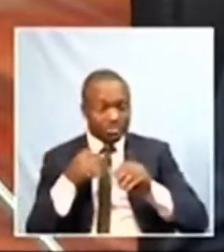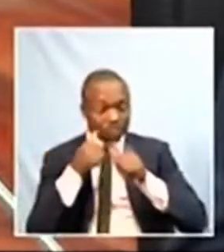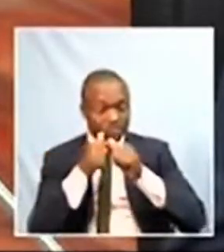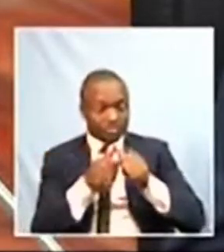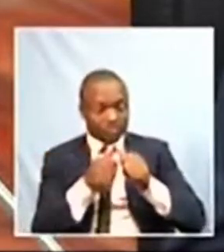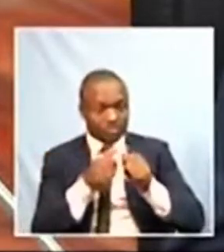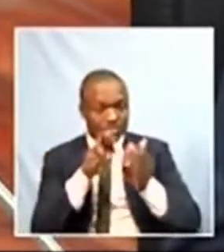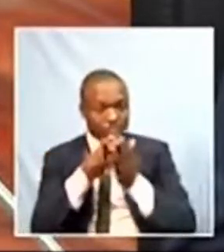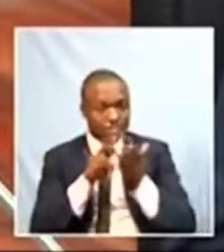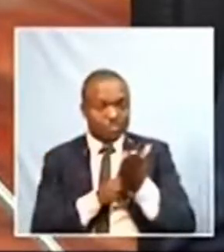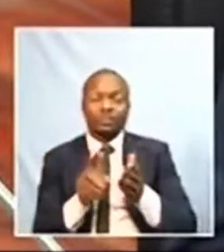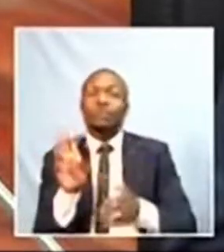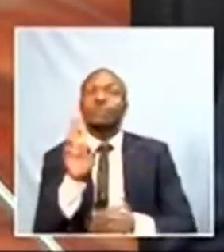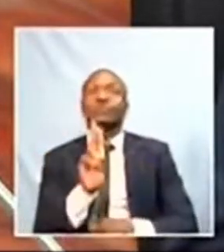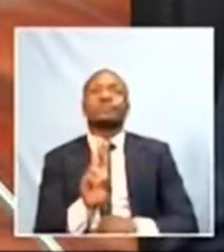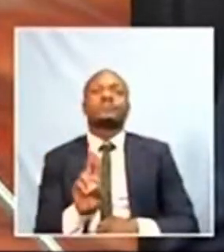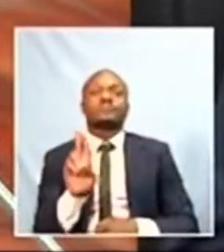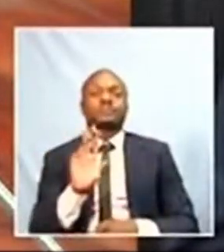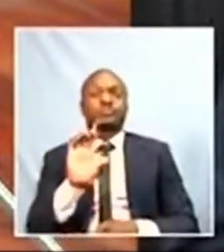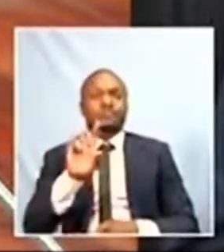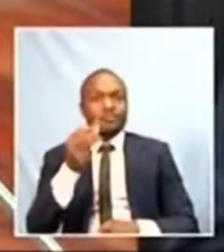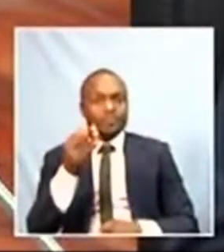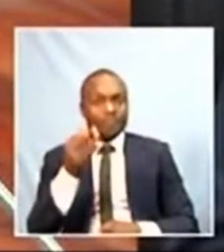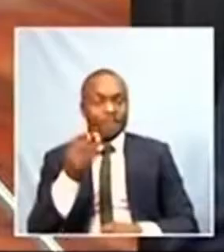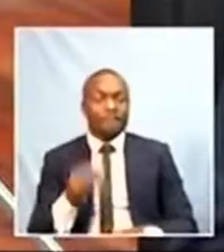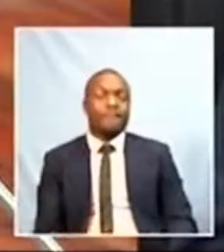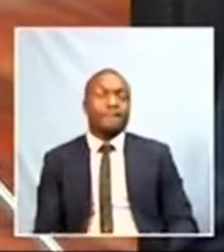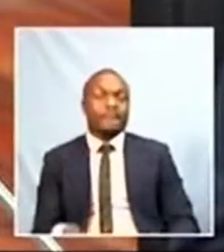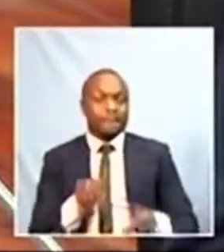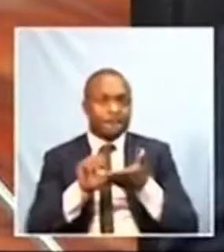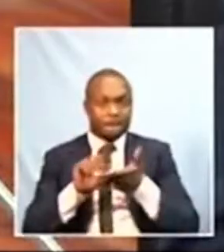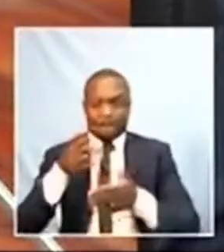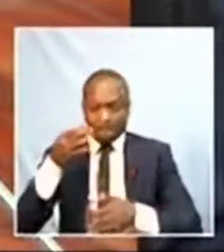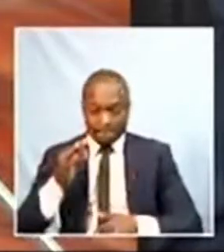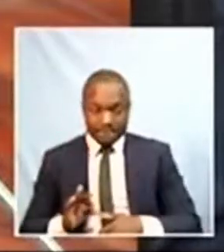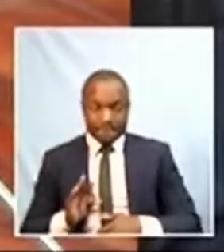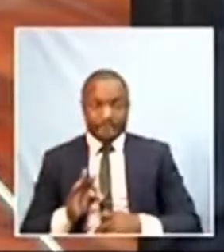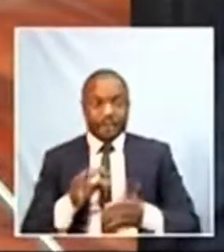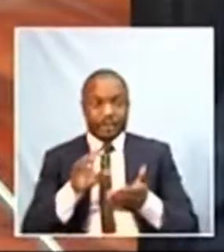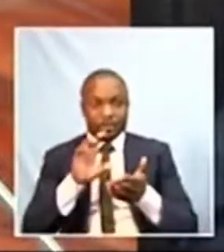for utilization of CDF loans component.